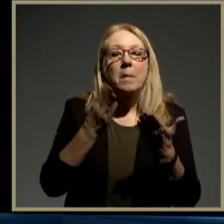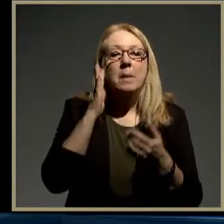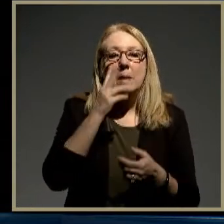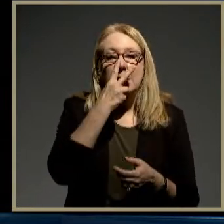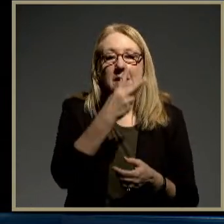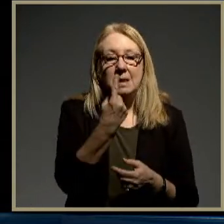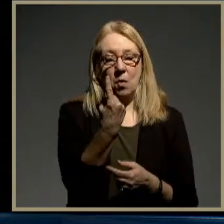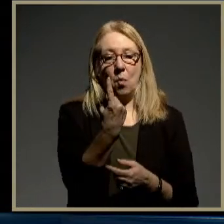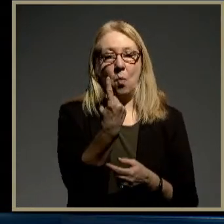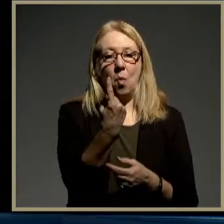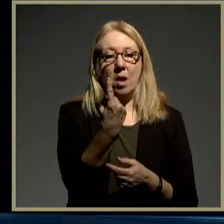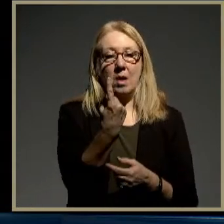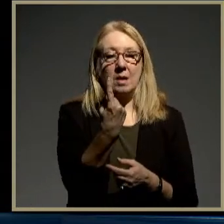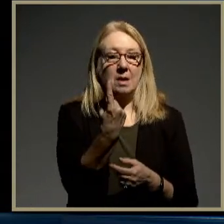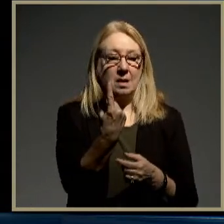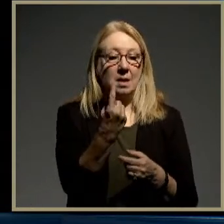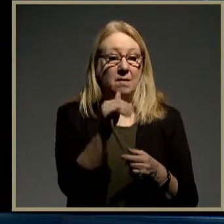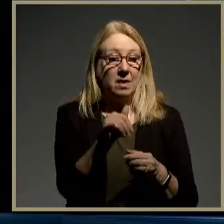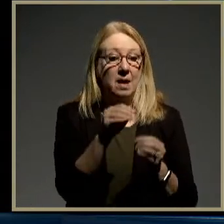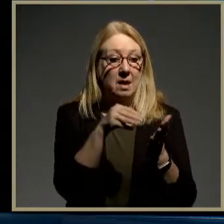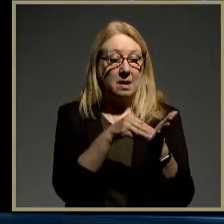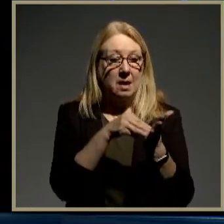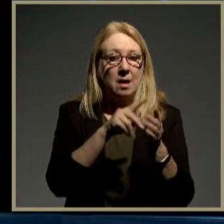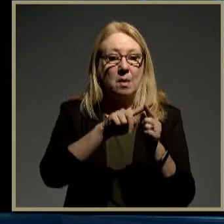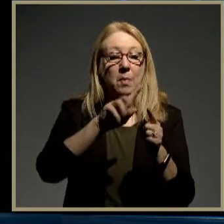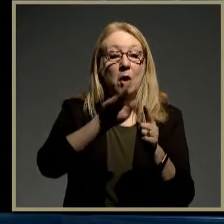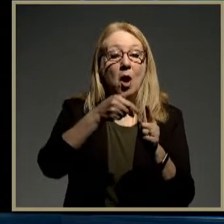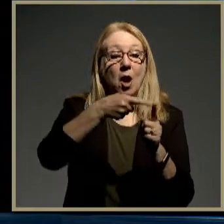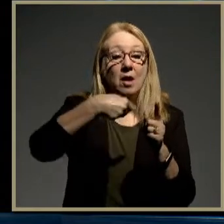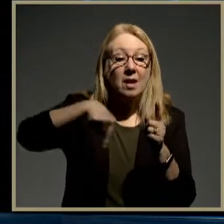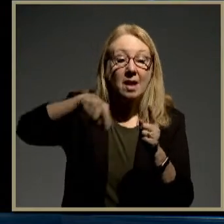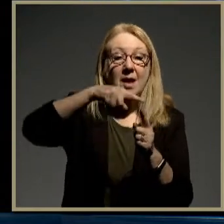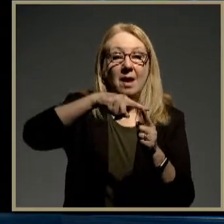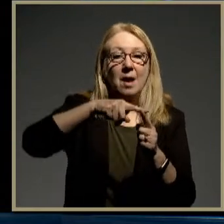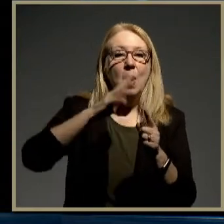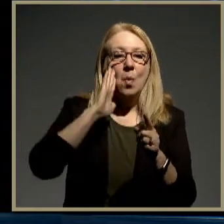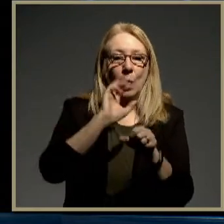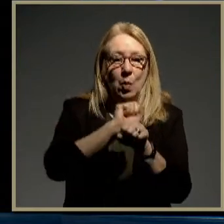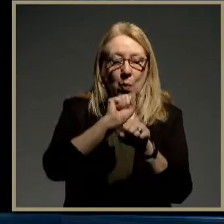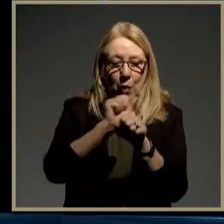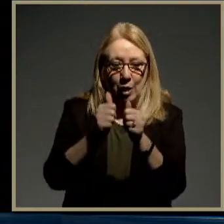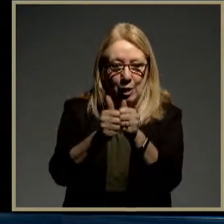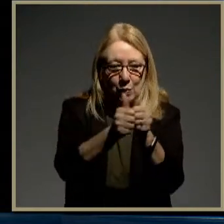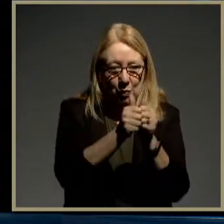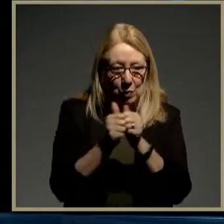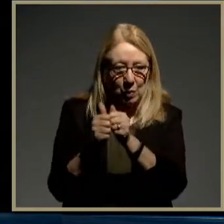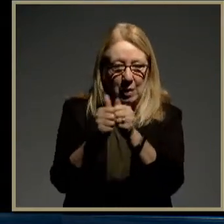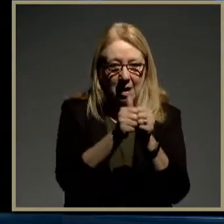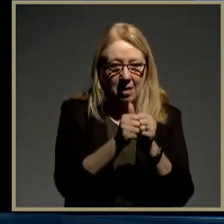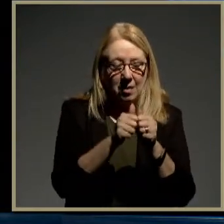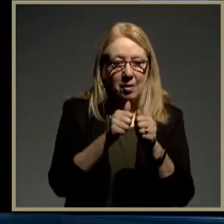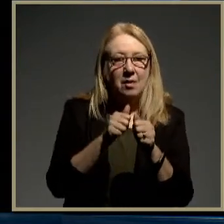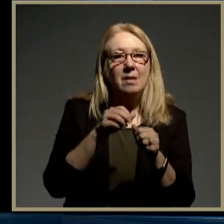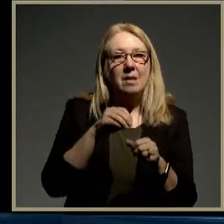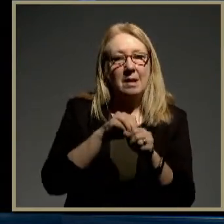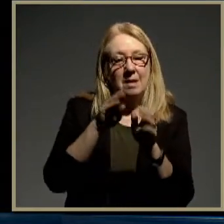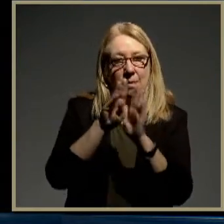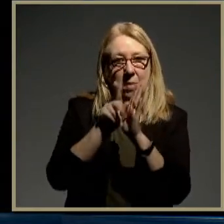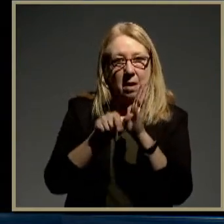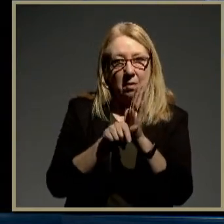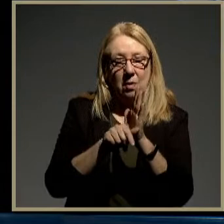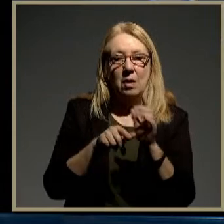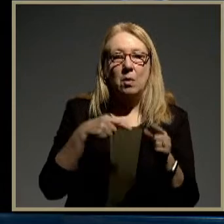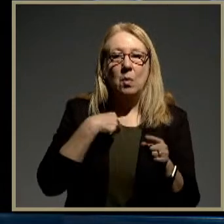just one of those providers, but all of those providers will be working together in the background. We set up